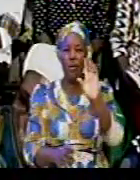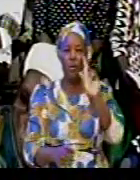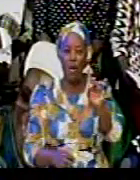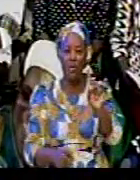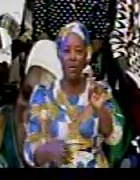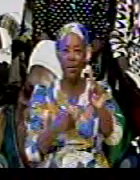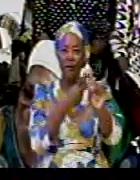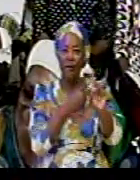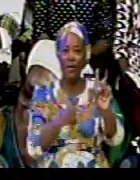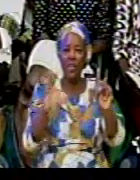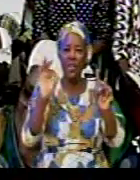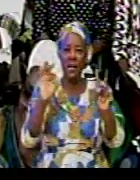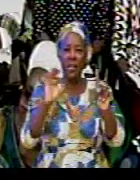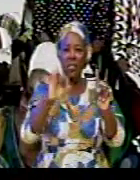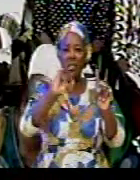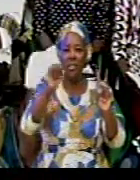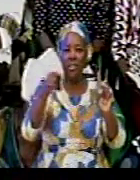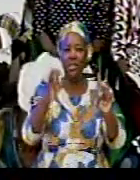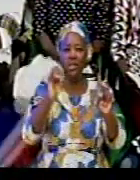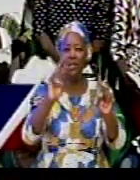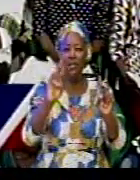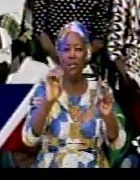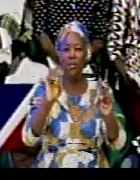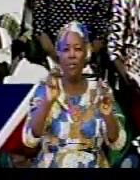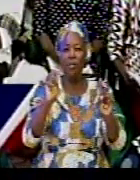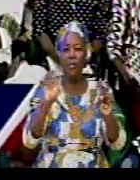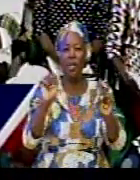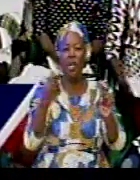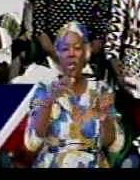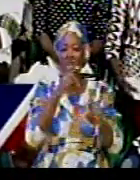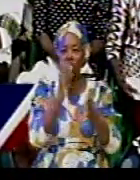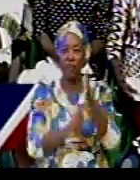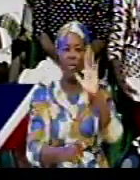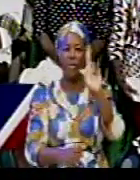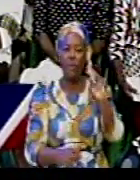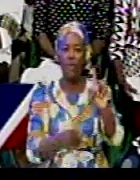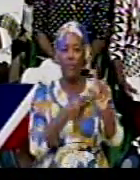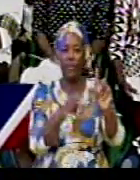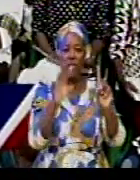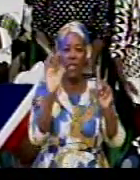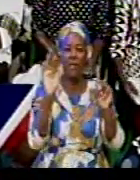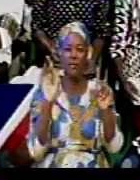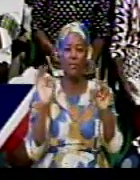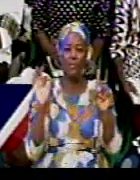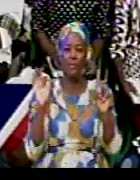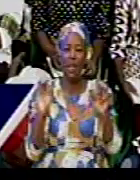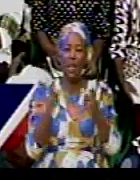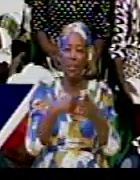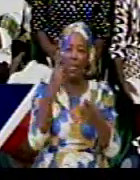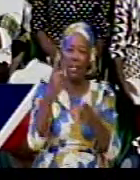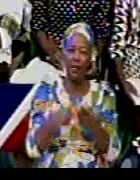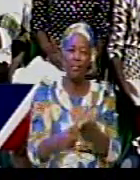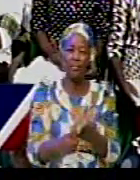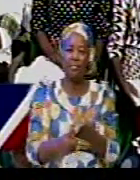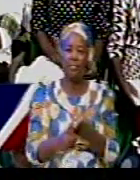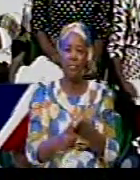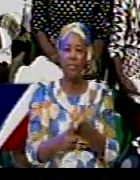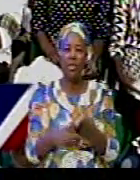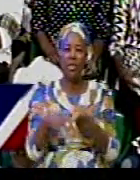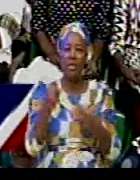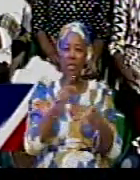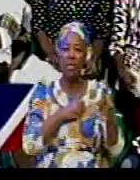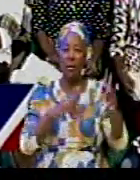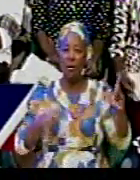Now, Jeremiah chapter 1, I'm reading from verse 9. Jeremiah chapter